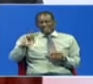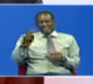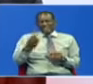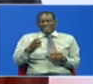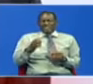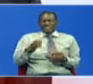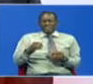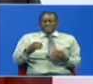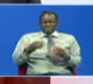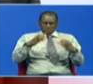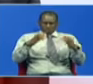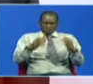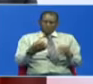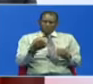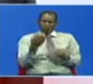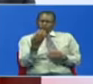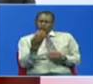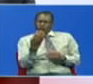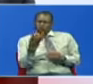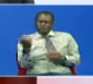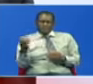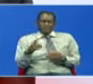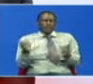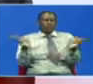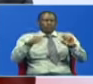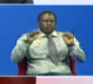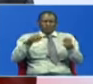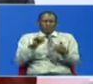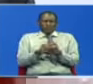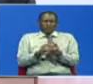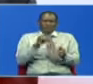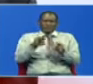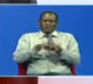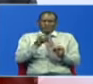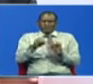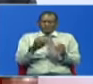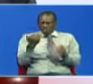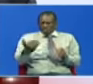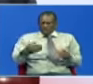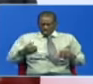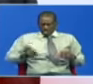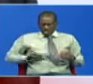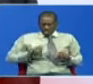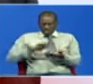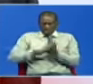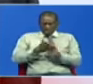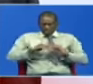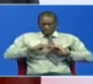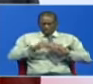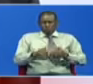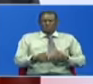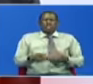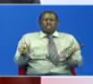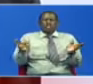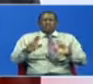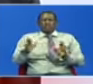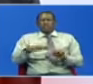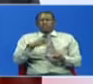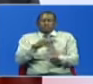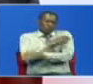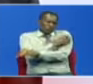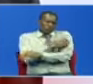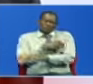trimester. So it's very unlikely that even if these young girls fell pregnant, they have already gone to the